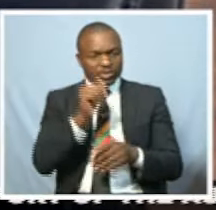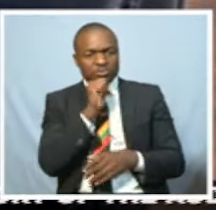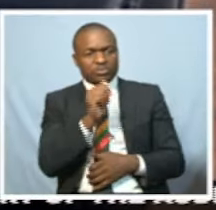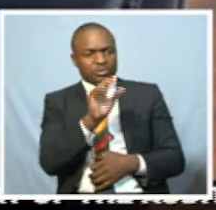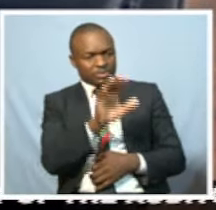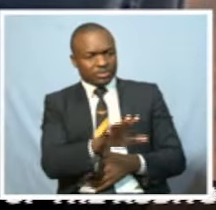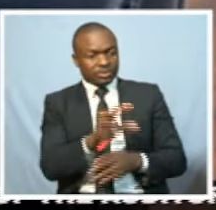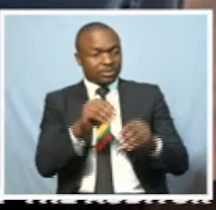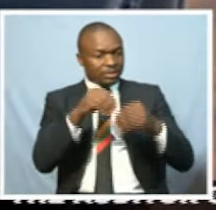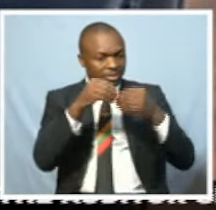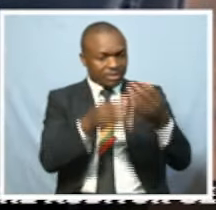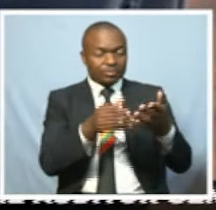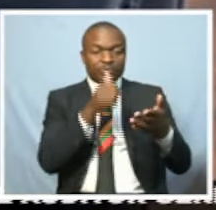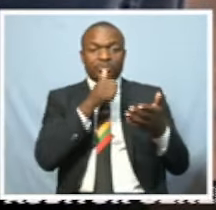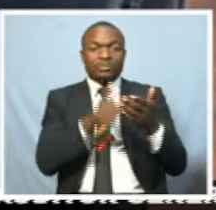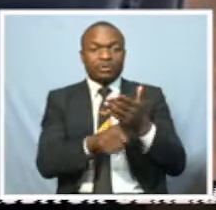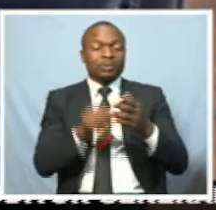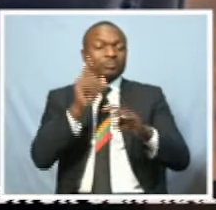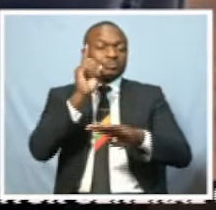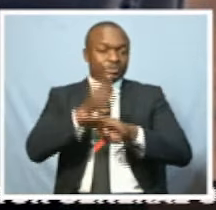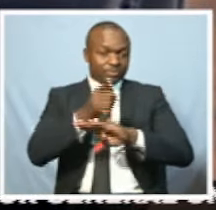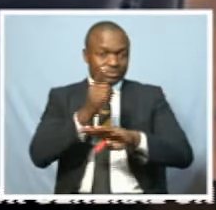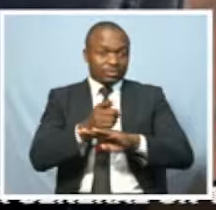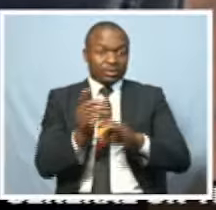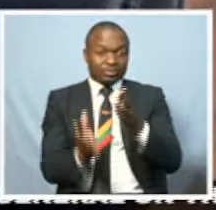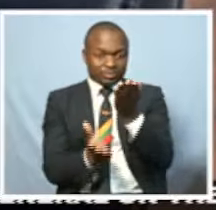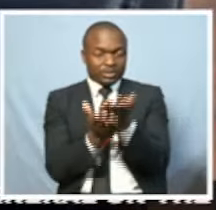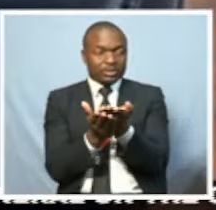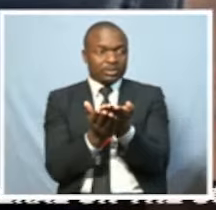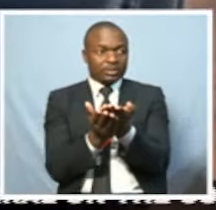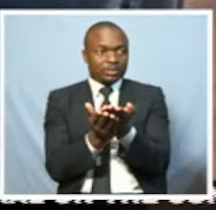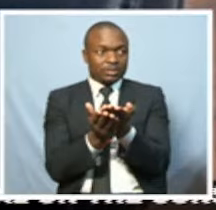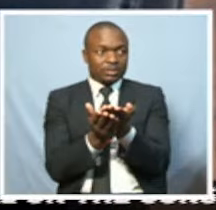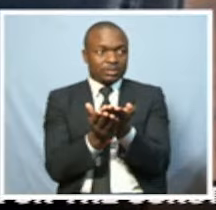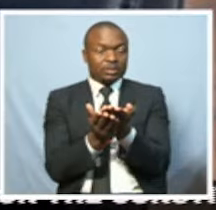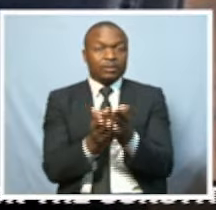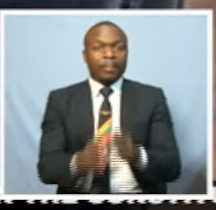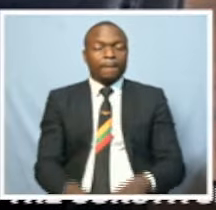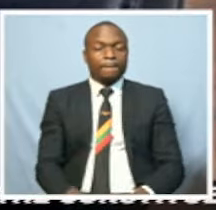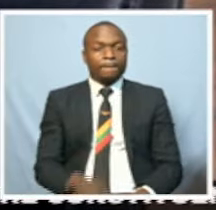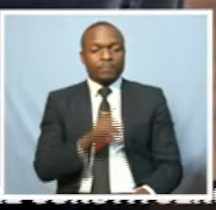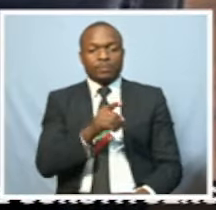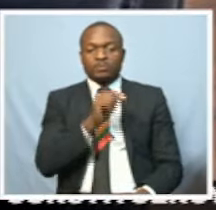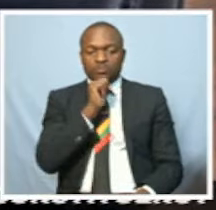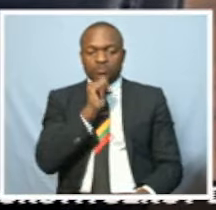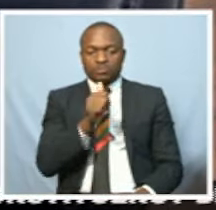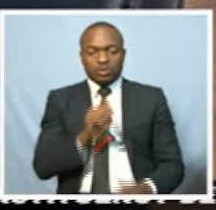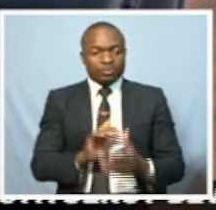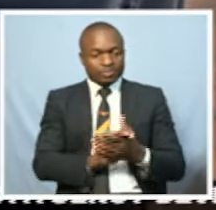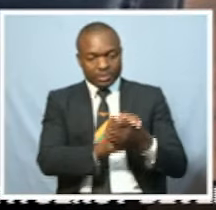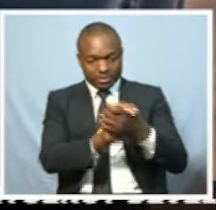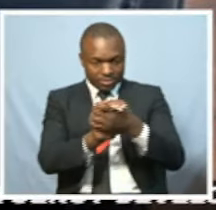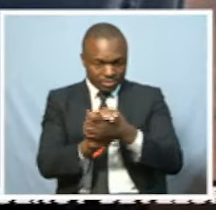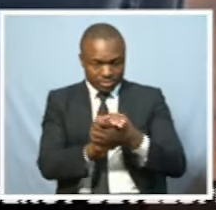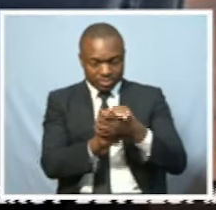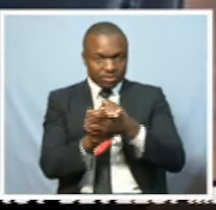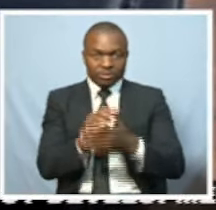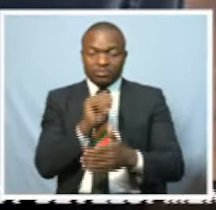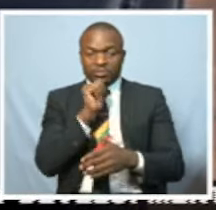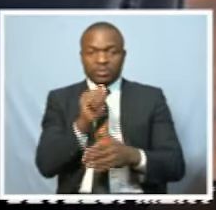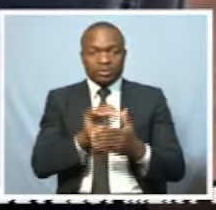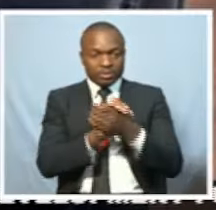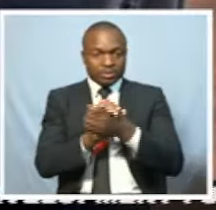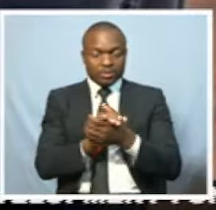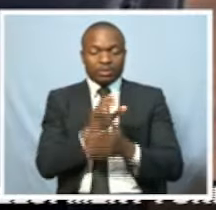site. We gave him letters, warnings. I'm sure they are attached on the appendices. He was not cooperating. He was not a